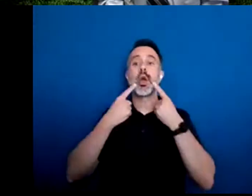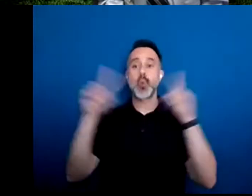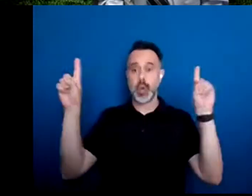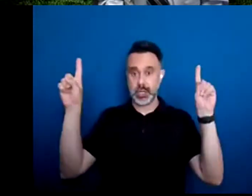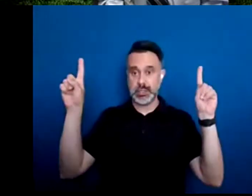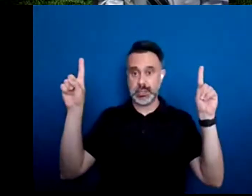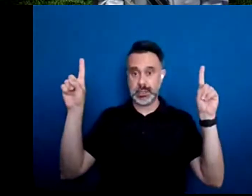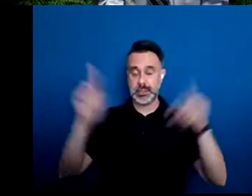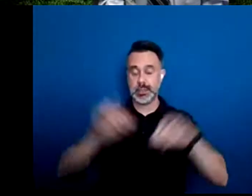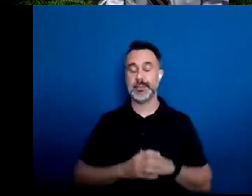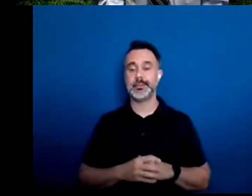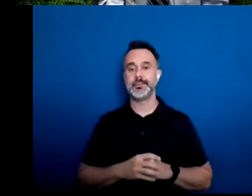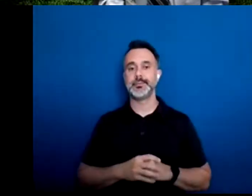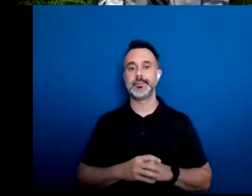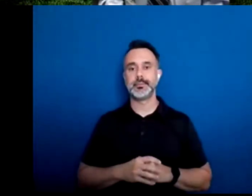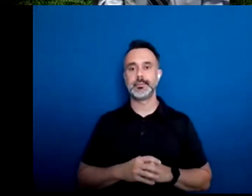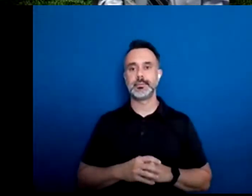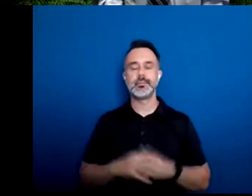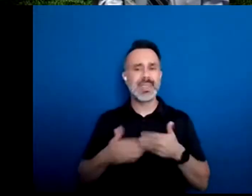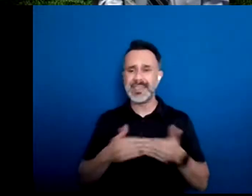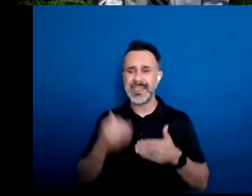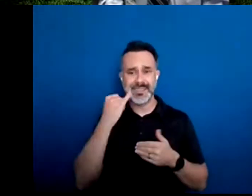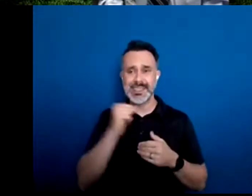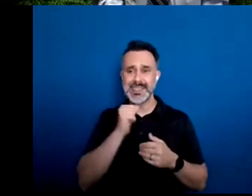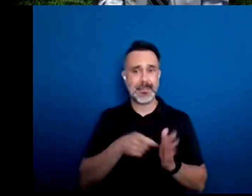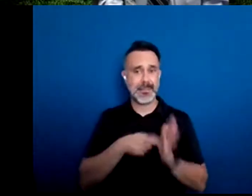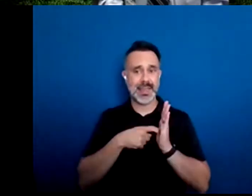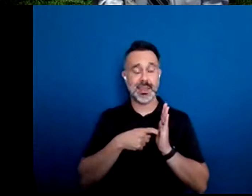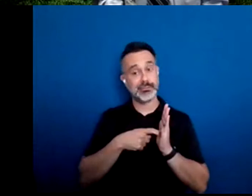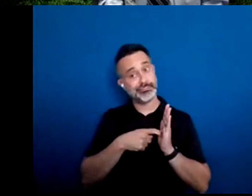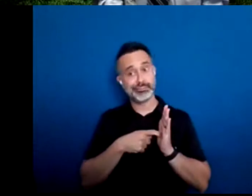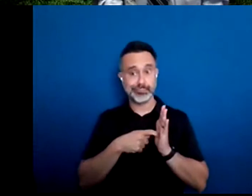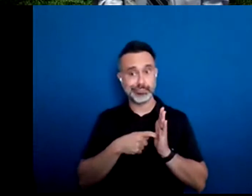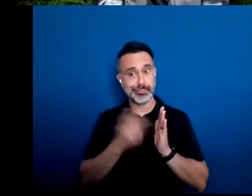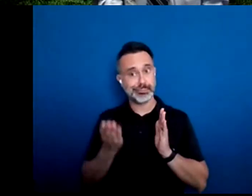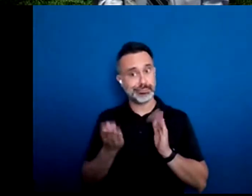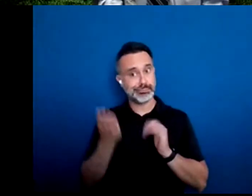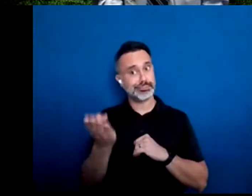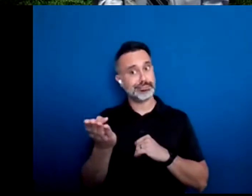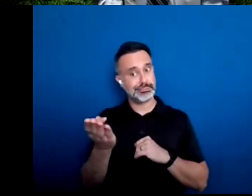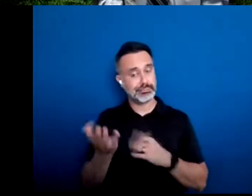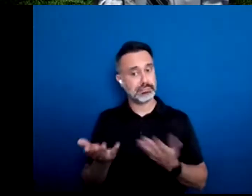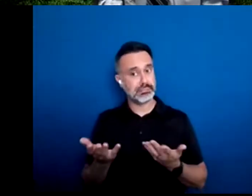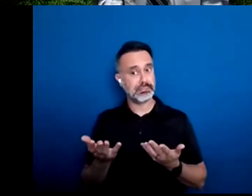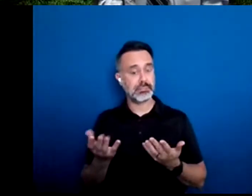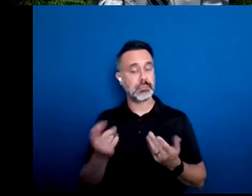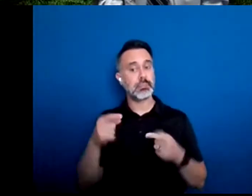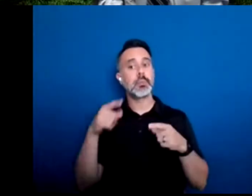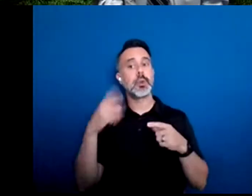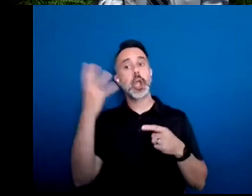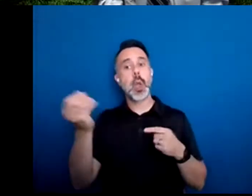even if it's not mandated, it might be not the worst idea in big crowded